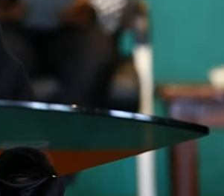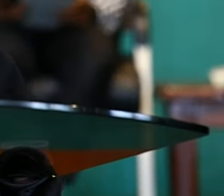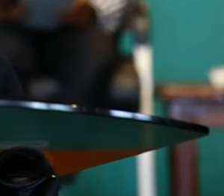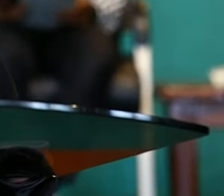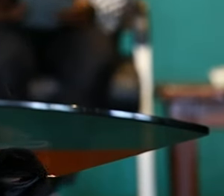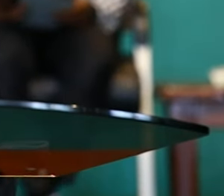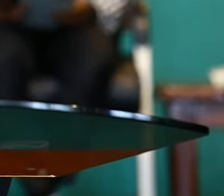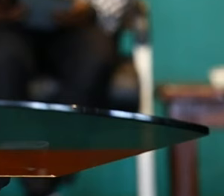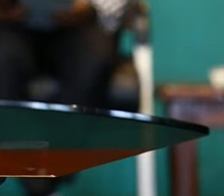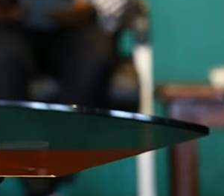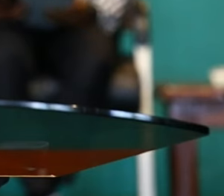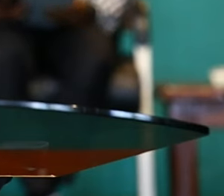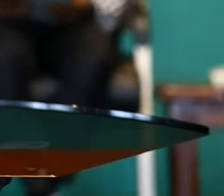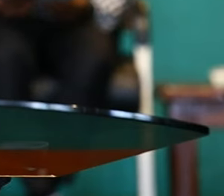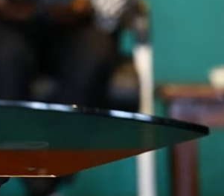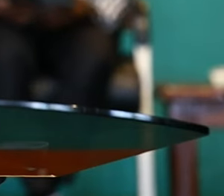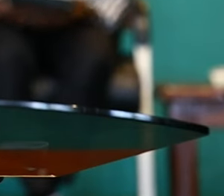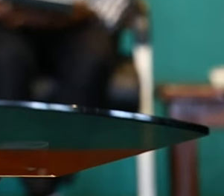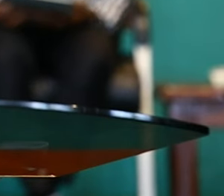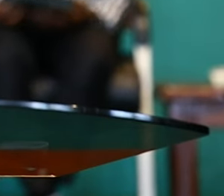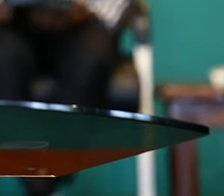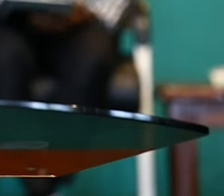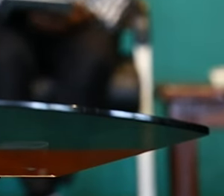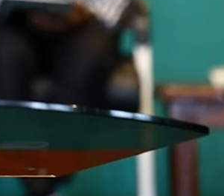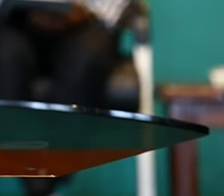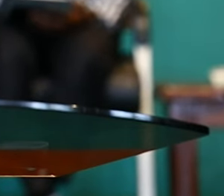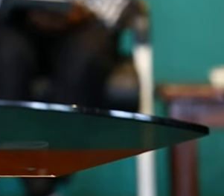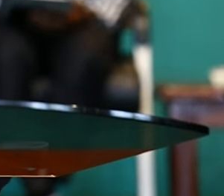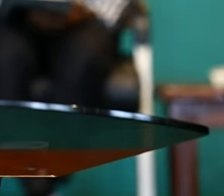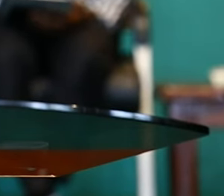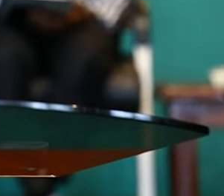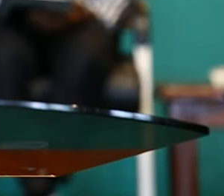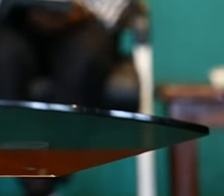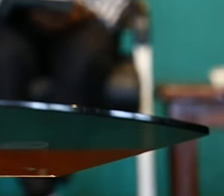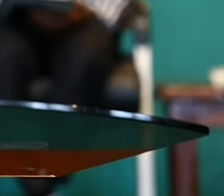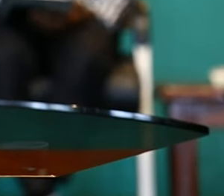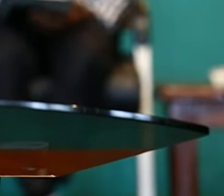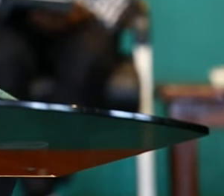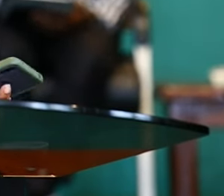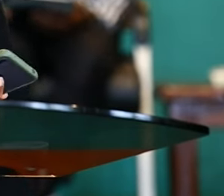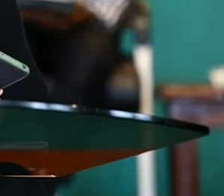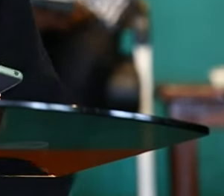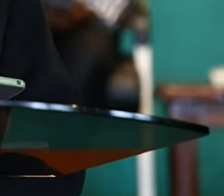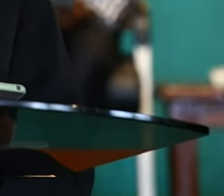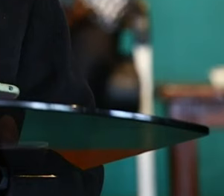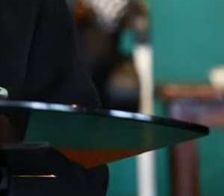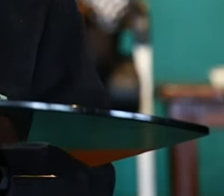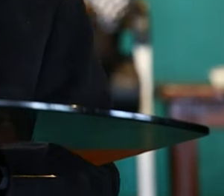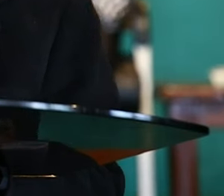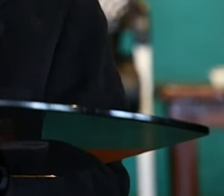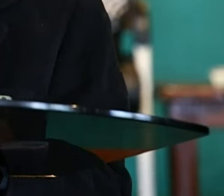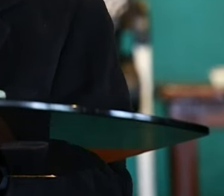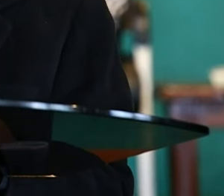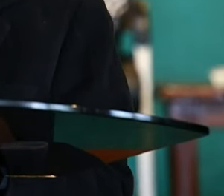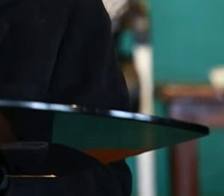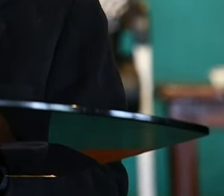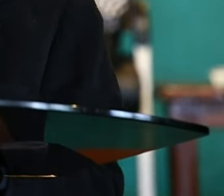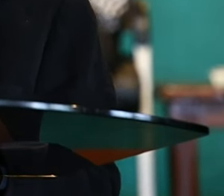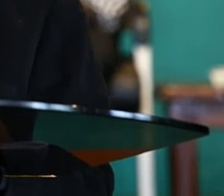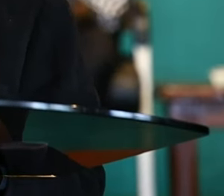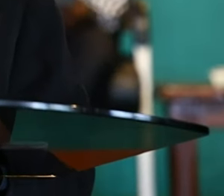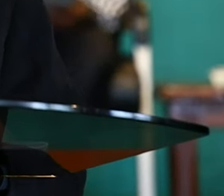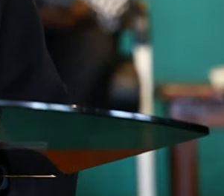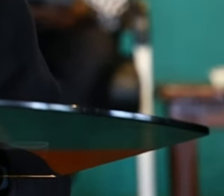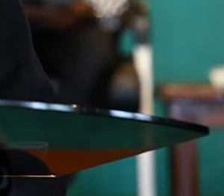clarinet. Now, I'll be going through the mission story, so please, let's go through it together. The title